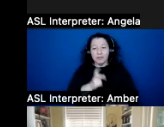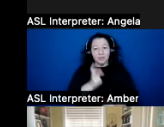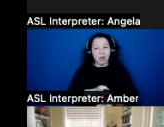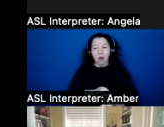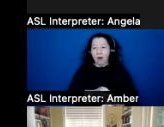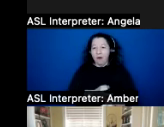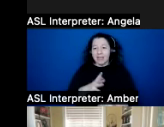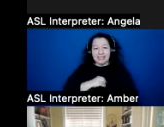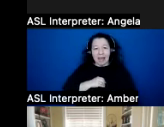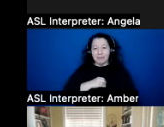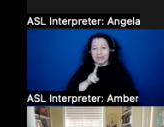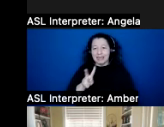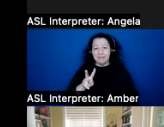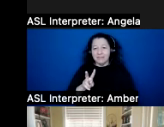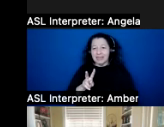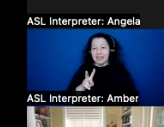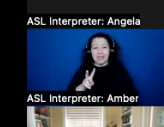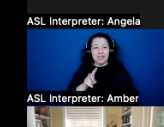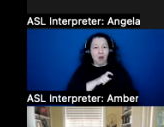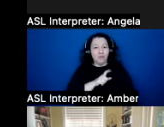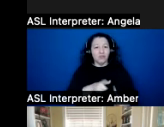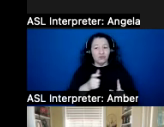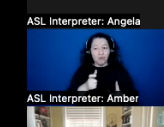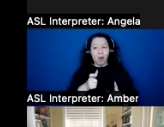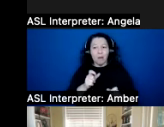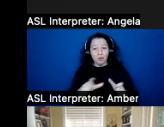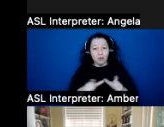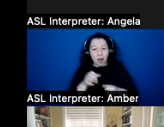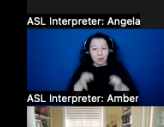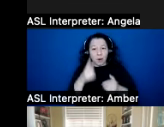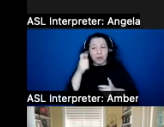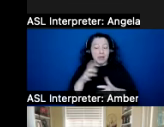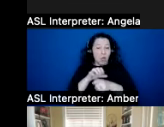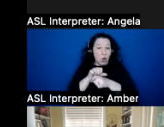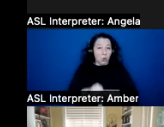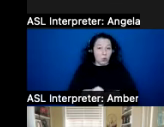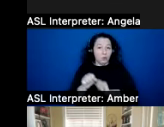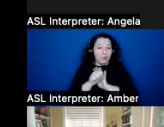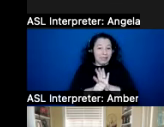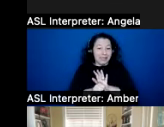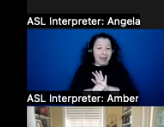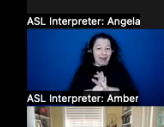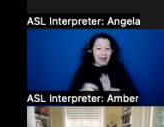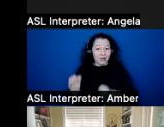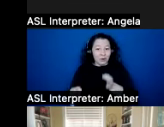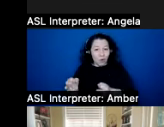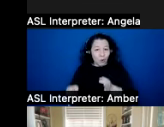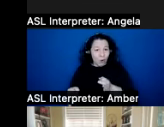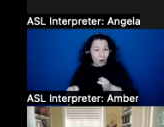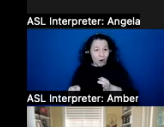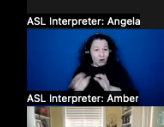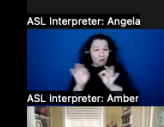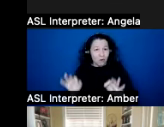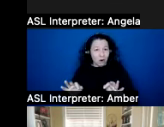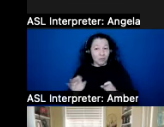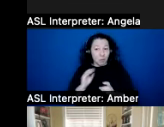officers from tribal courts because they are so used to the state court forms. It's on the men, but still very annoying.